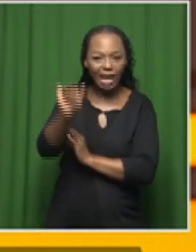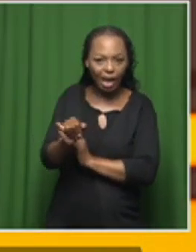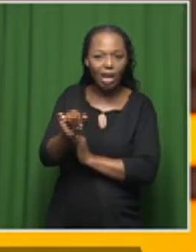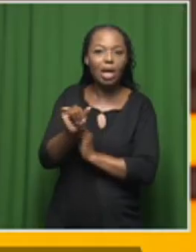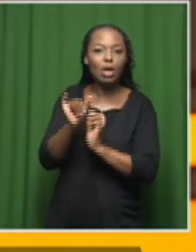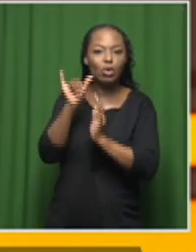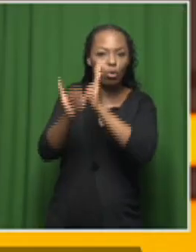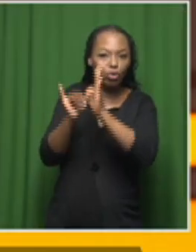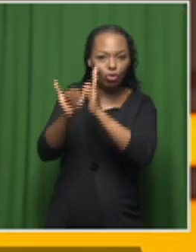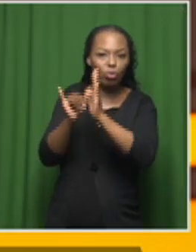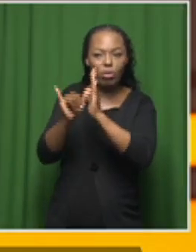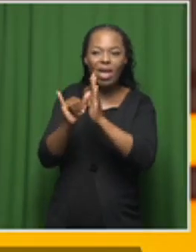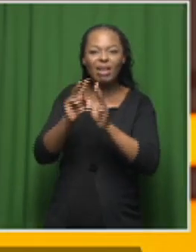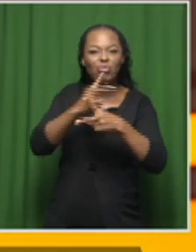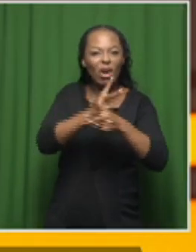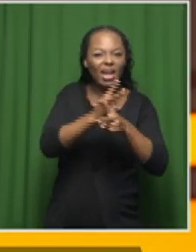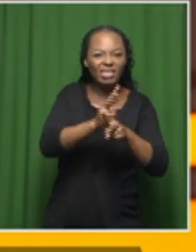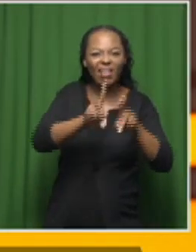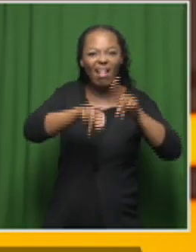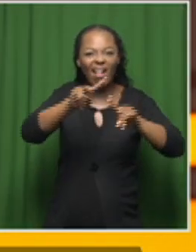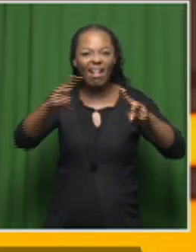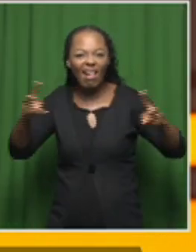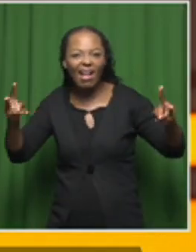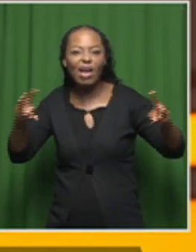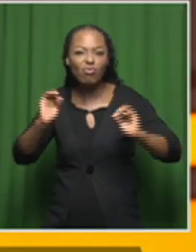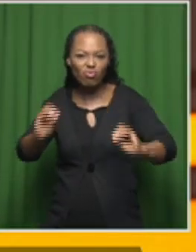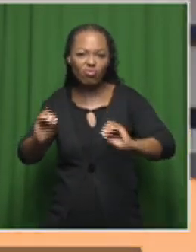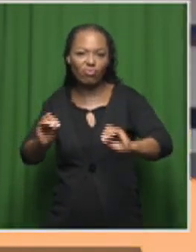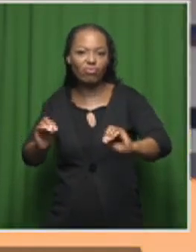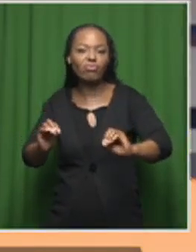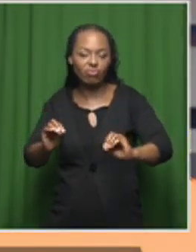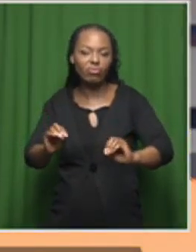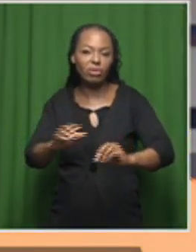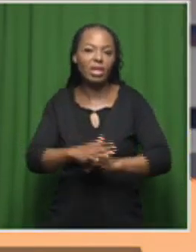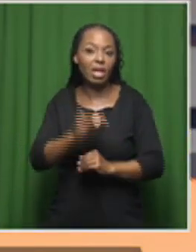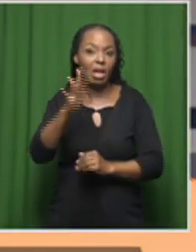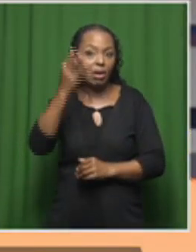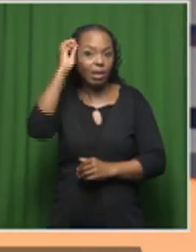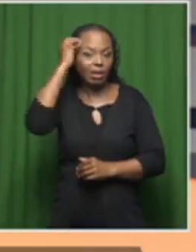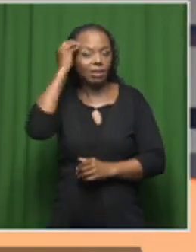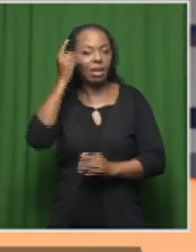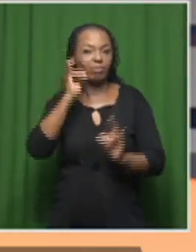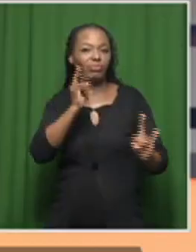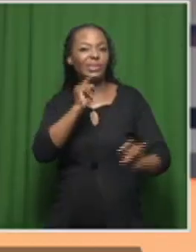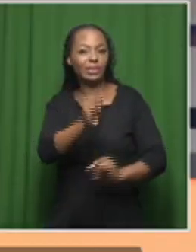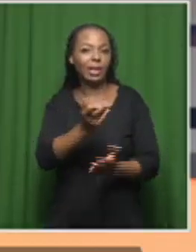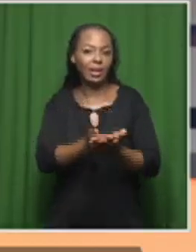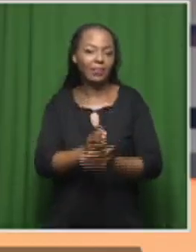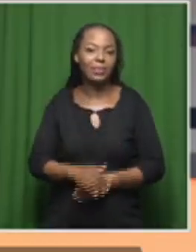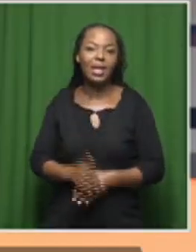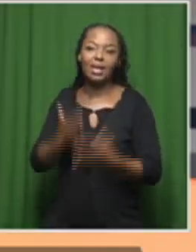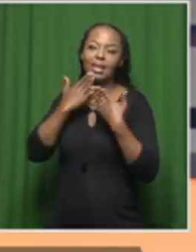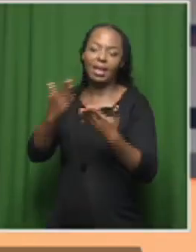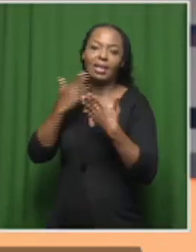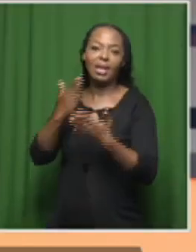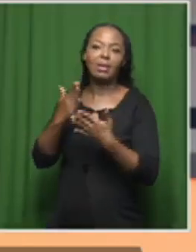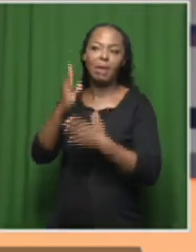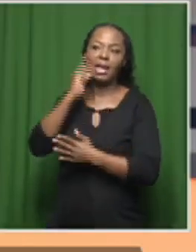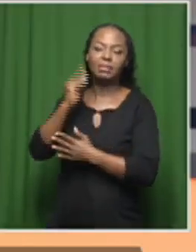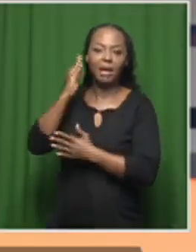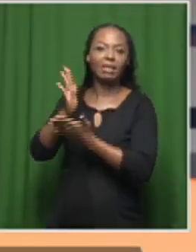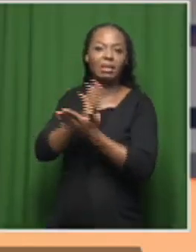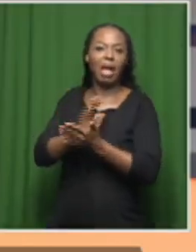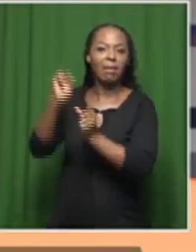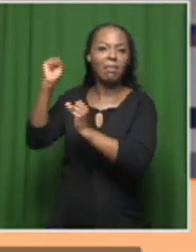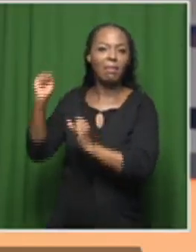of productions. Thank you so much for joining us this morning, for sharing this this experience. I'm drawn into the world. I